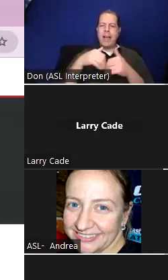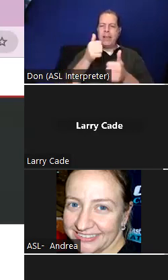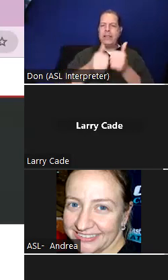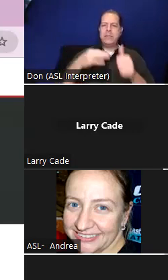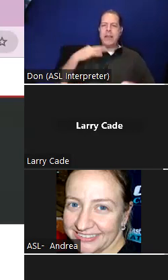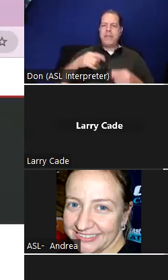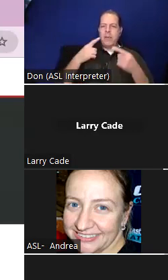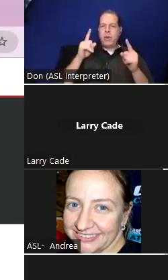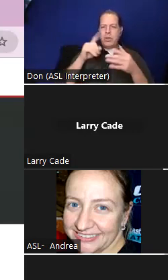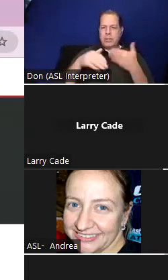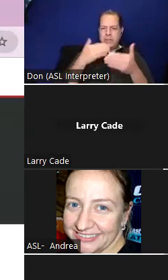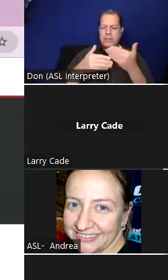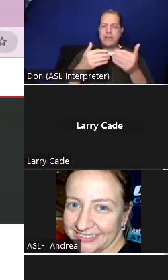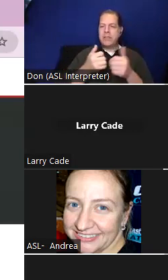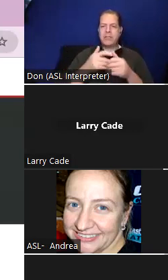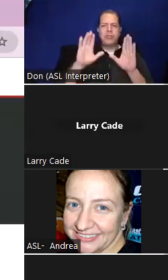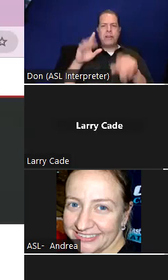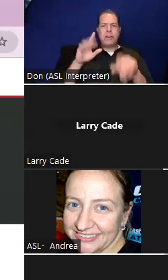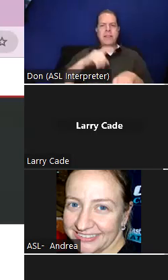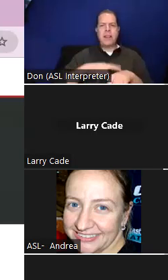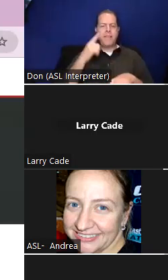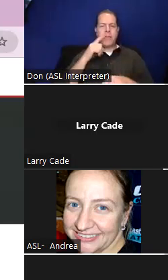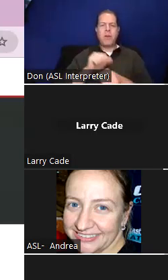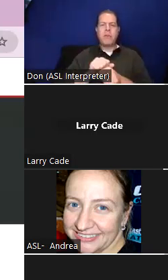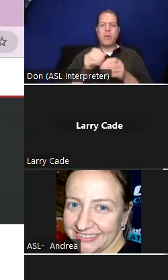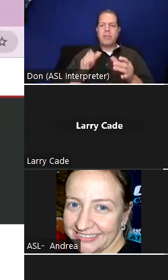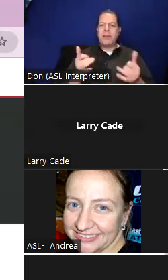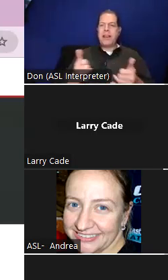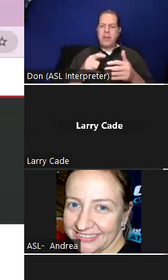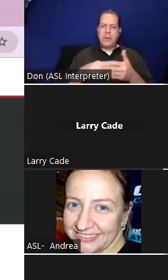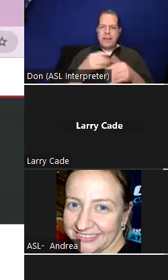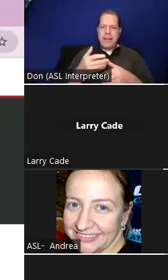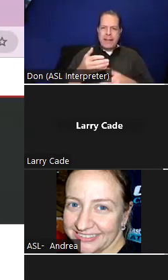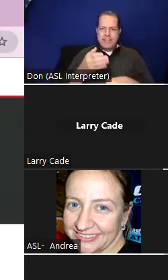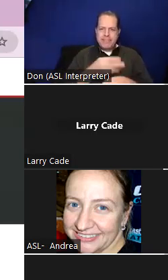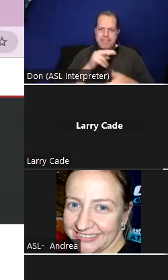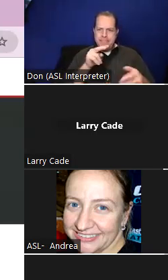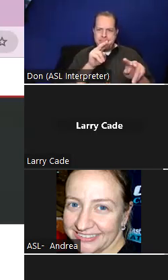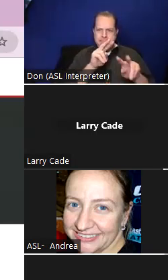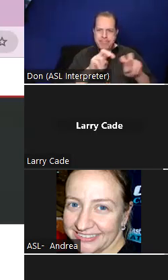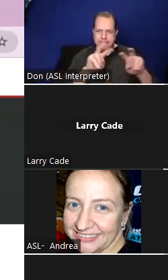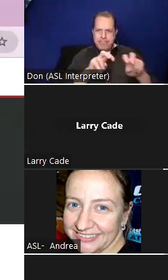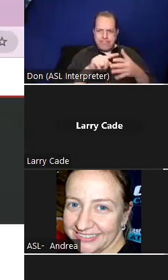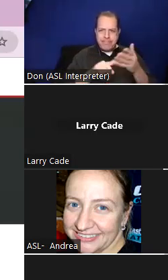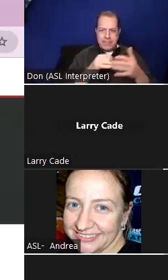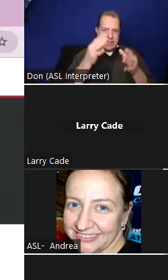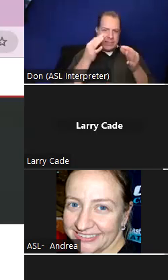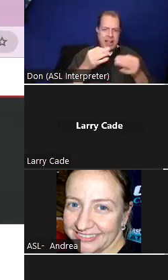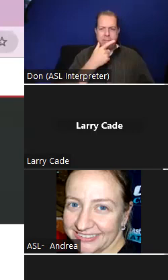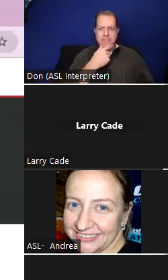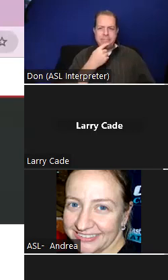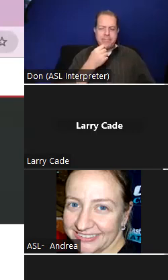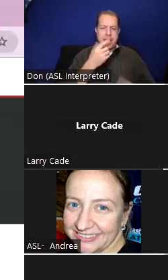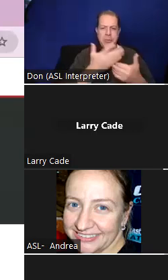works. And so it's a great time for employees right now to be brushing up on that stuff to decide if they want to enroll and for